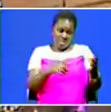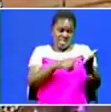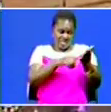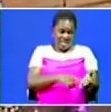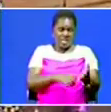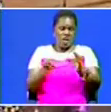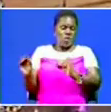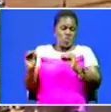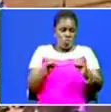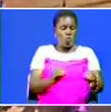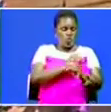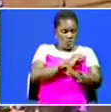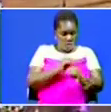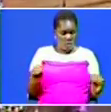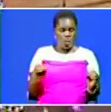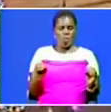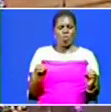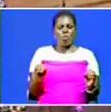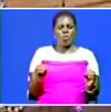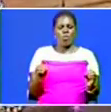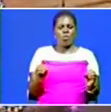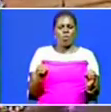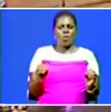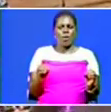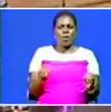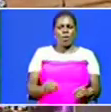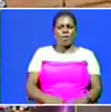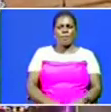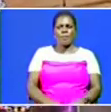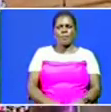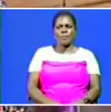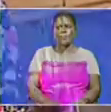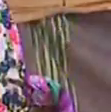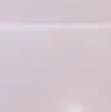they will not cede ground this time round. Alan Ochanda, KTN News.